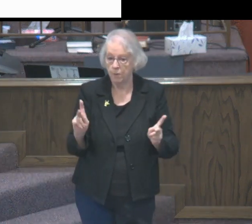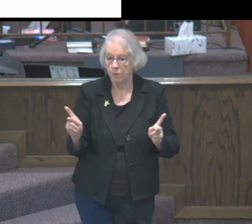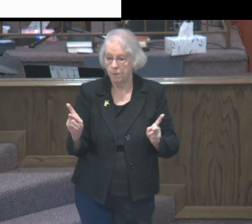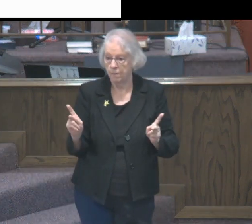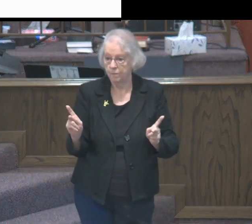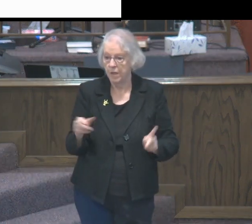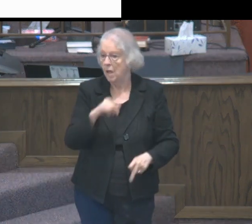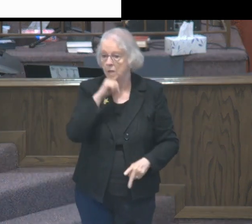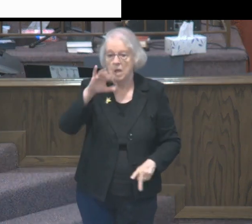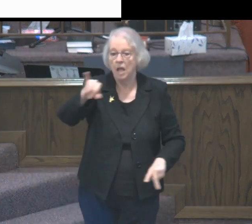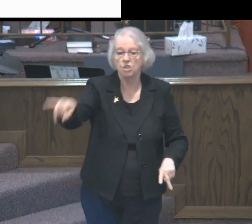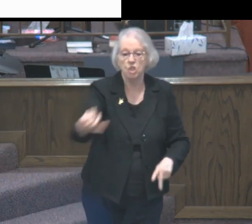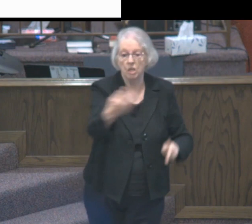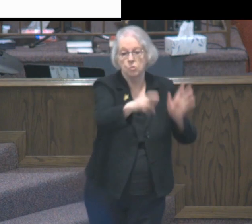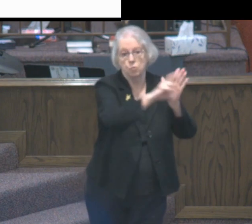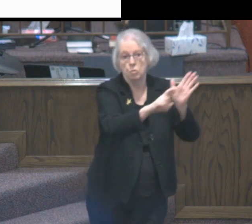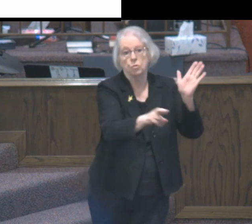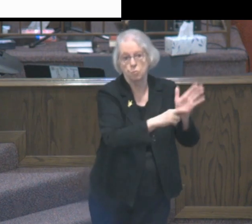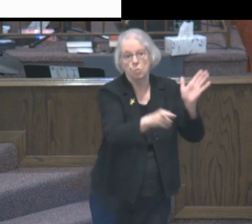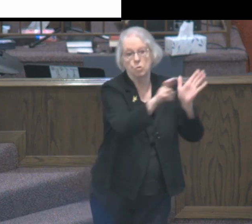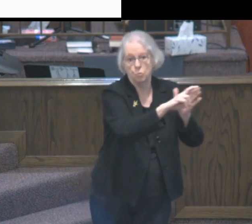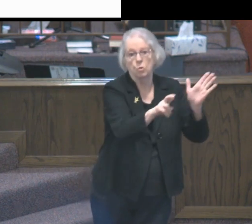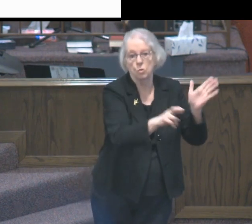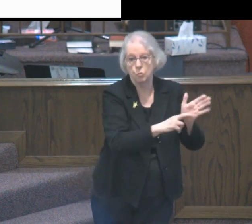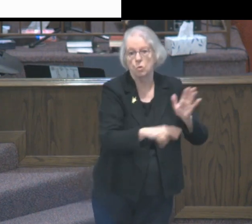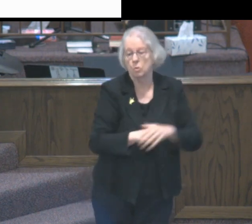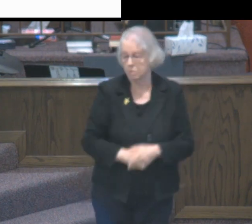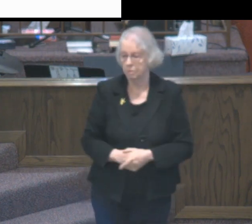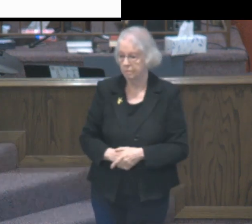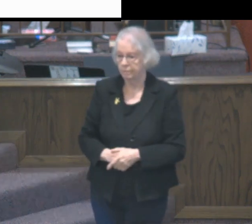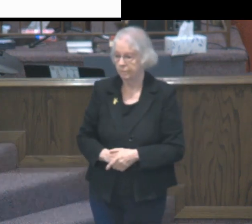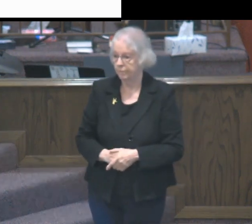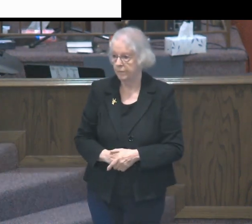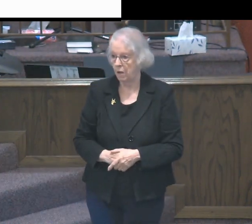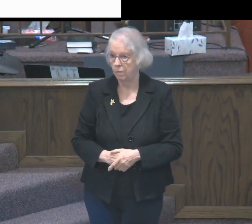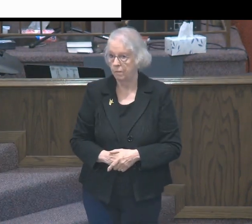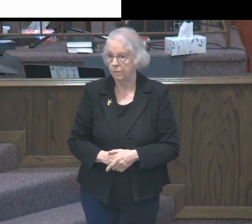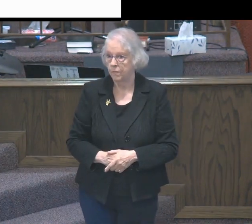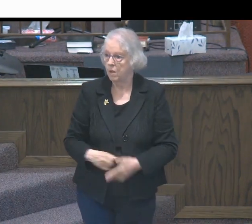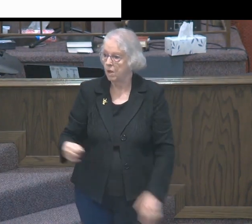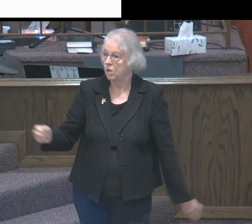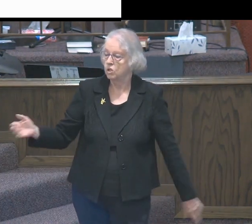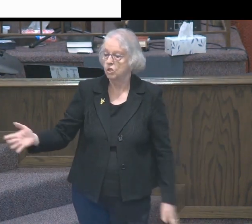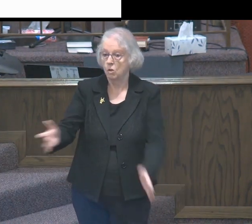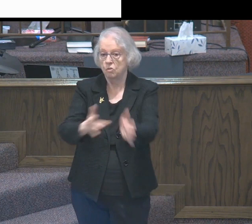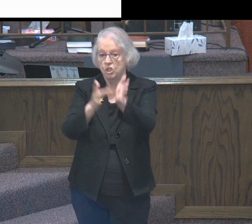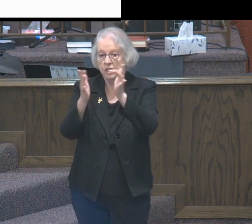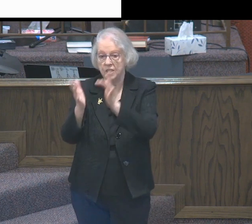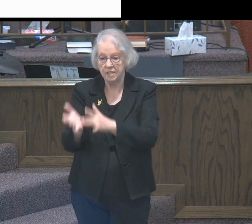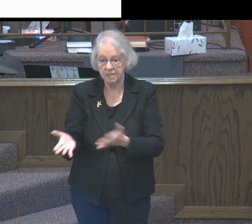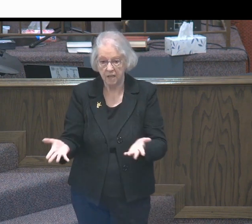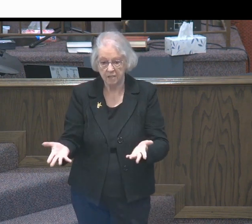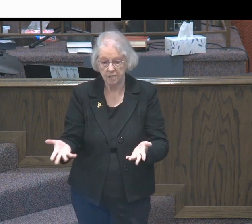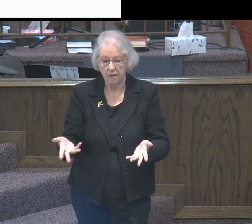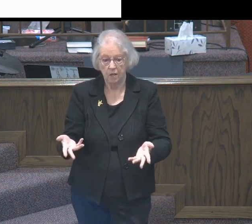And because it only requires outward obedience, it actually should make it easier to follow the scribal law than